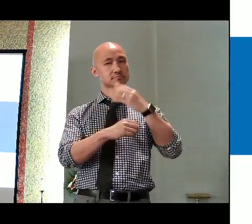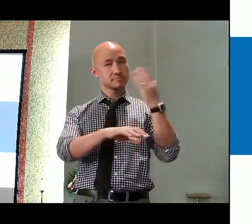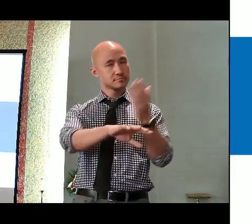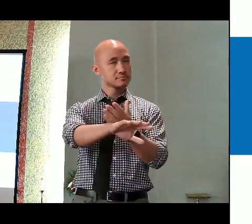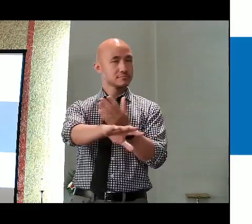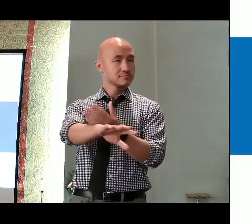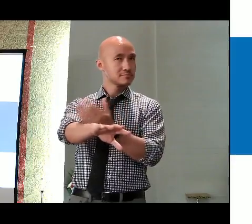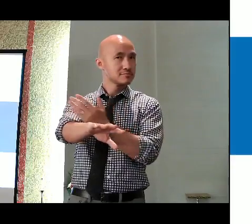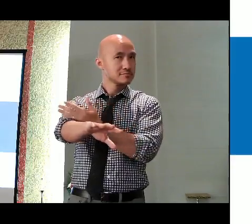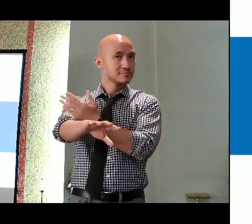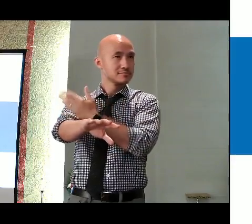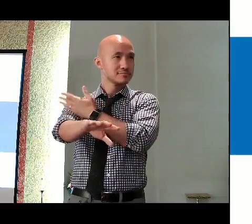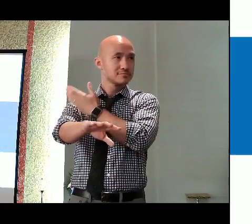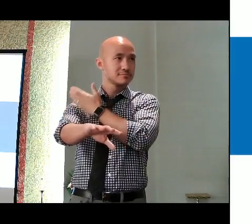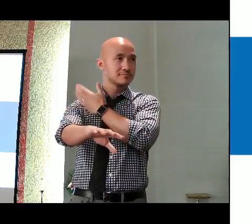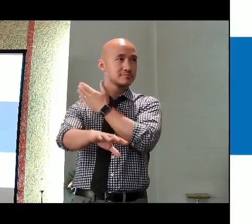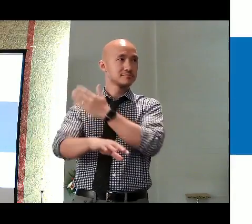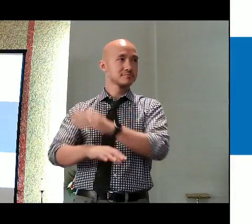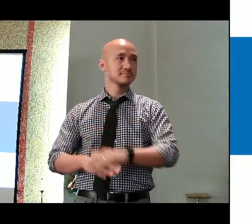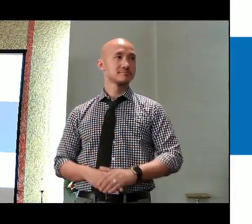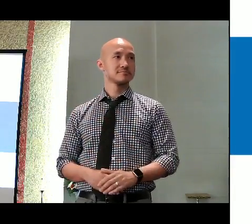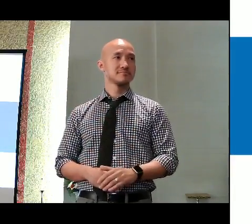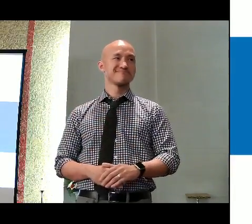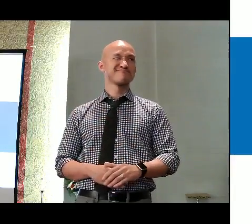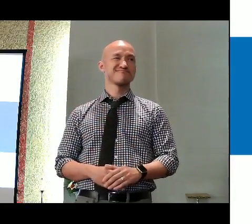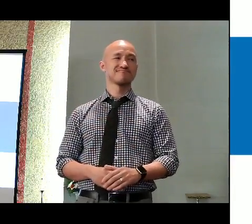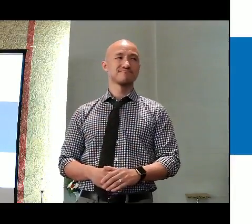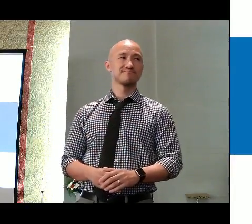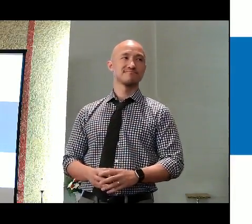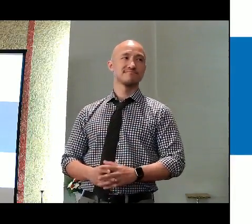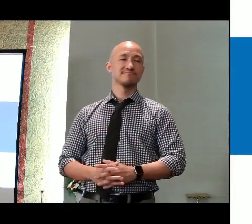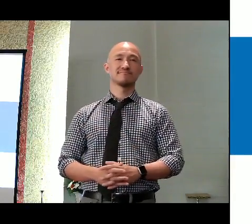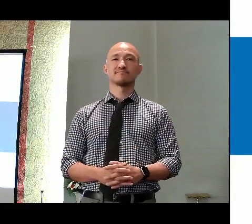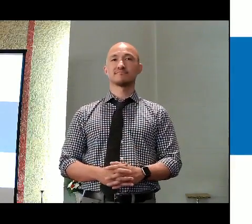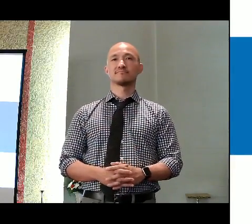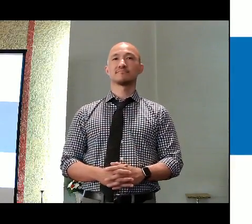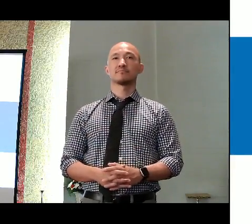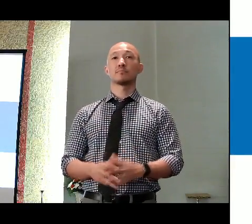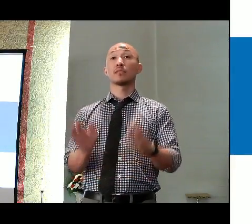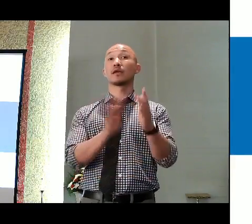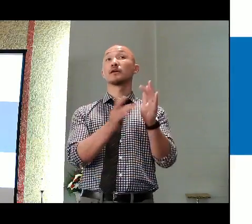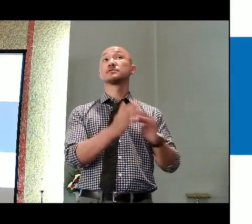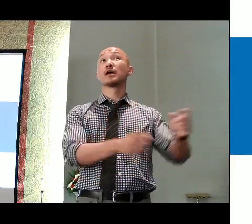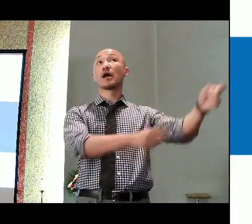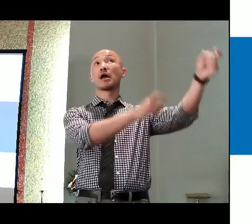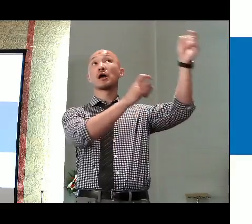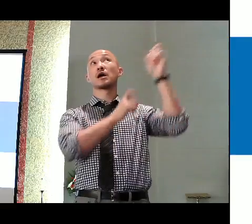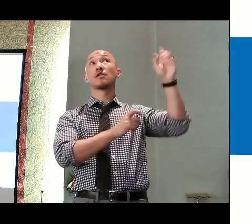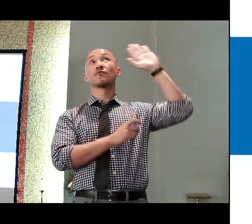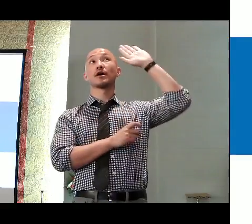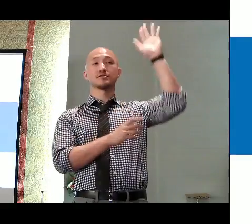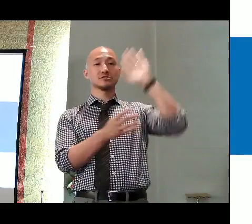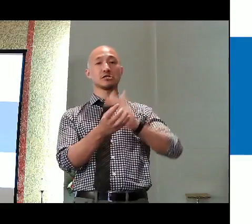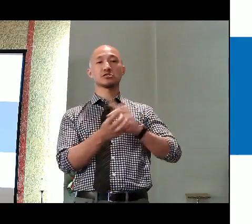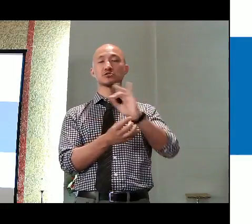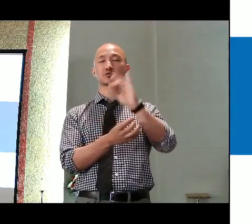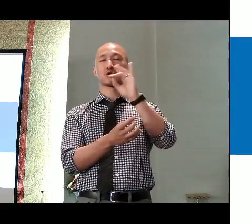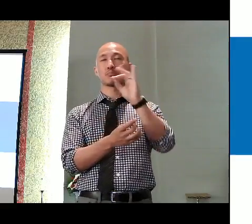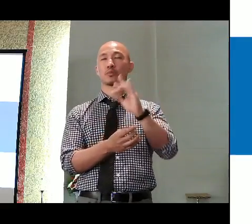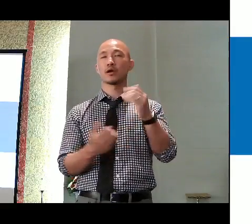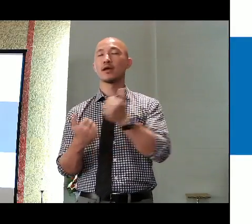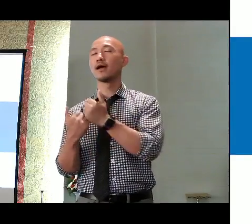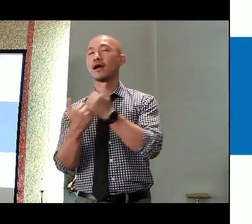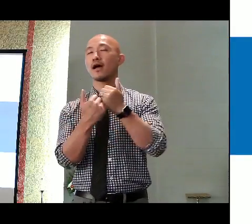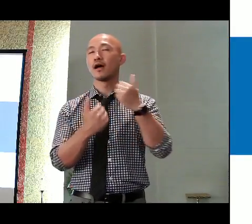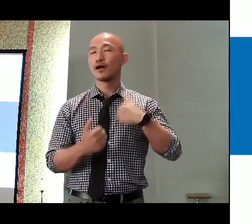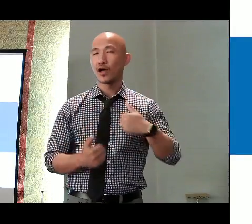Jesus Christ. Yes, Jesus is coming soon, but He gave us His Spirit to work with us while we're here on earth, and He